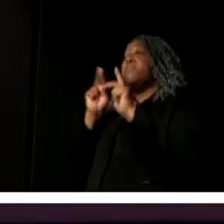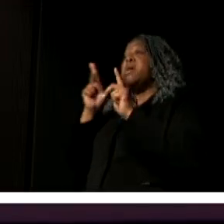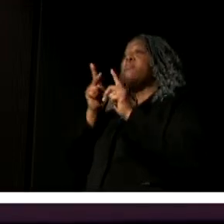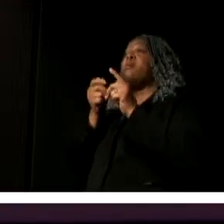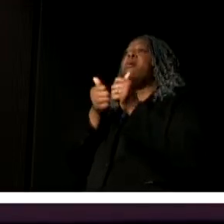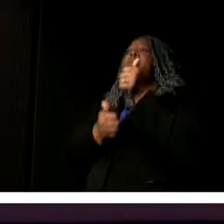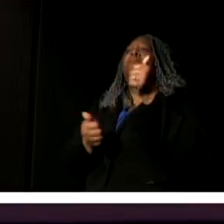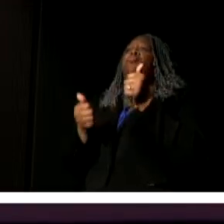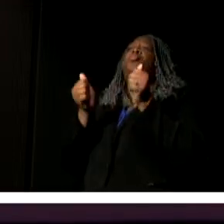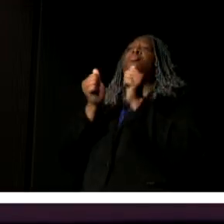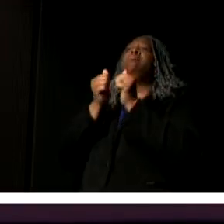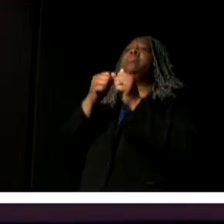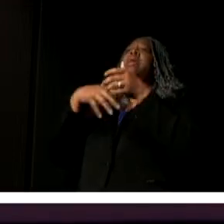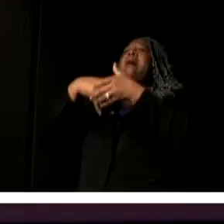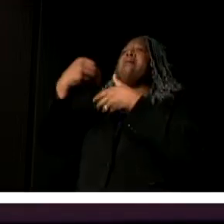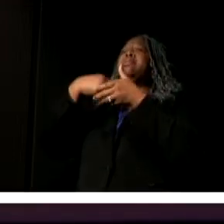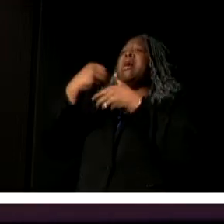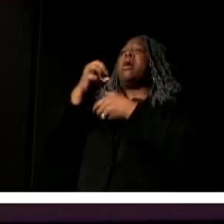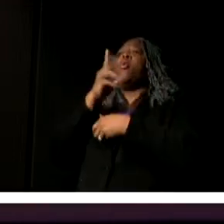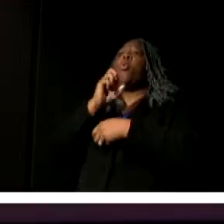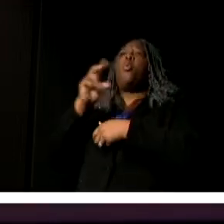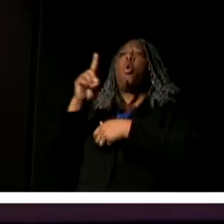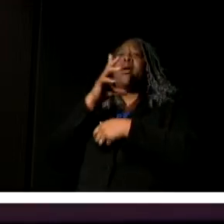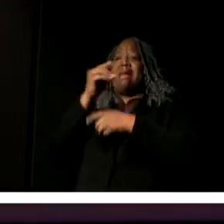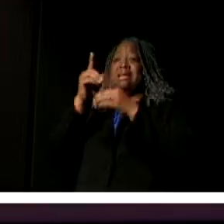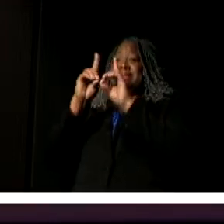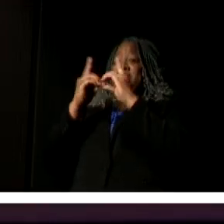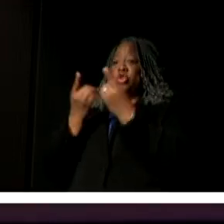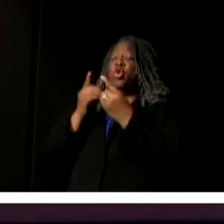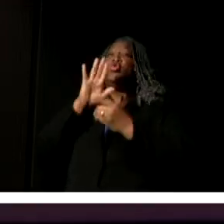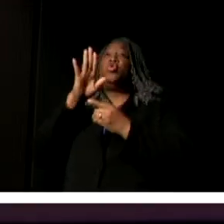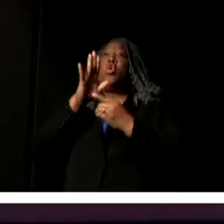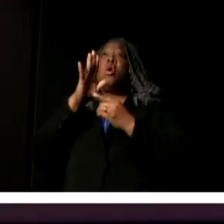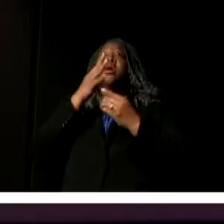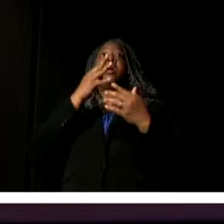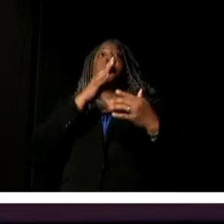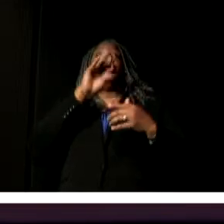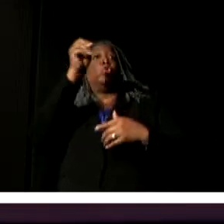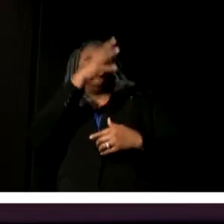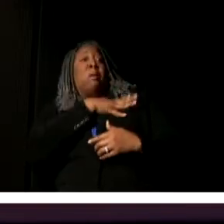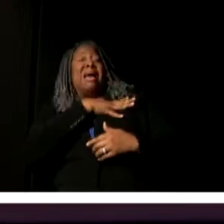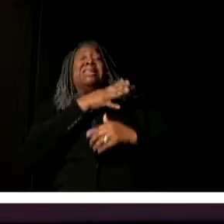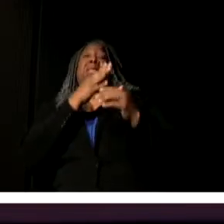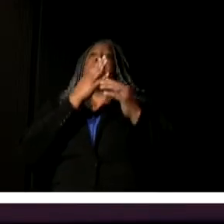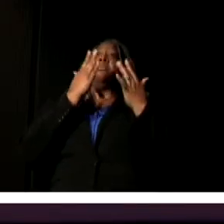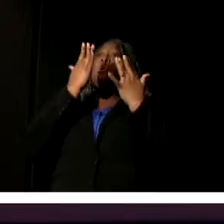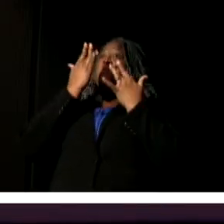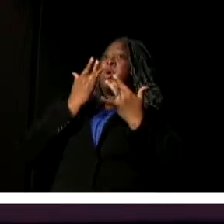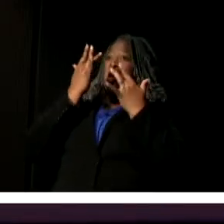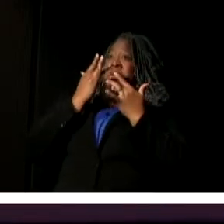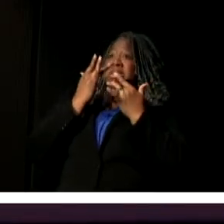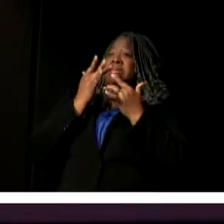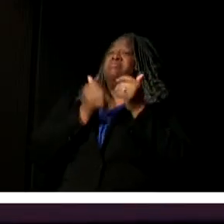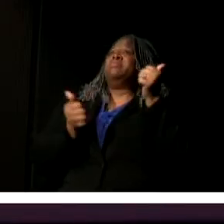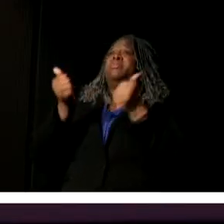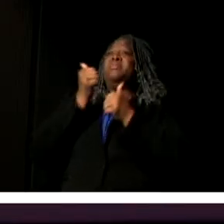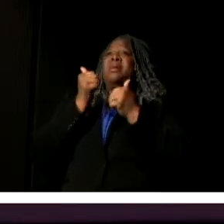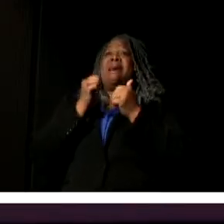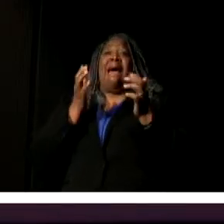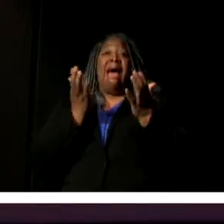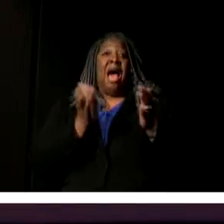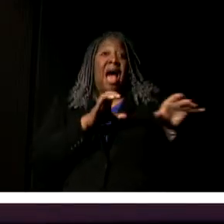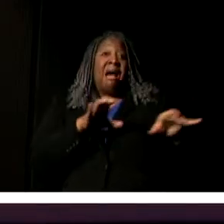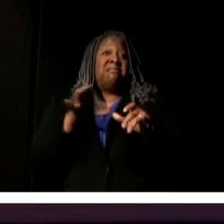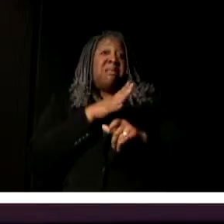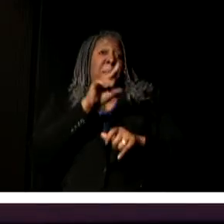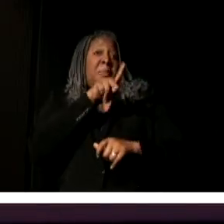and jurisdictions. Indeed, may your grace and mercy be evident in actions and policies that create beloved community, a